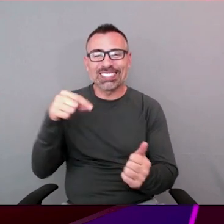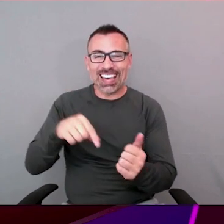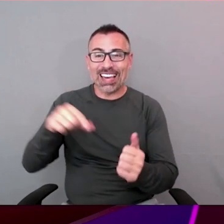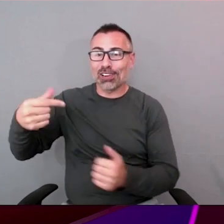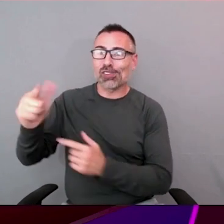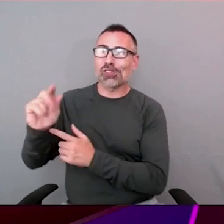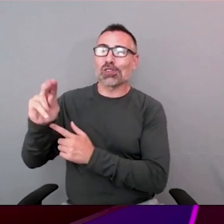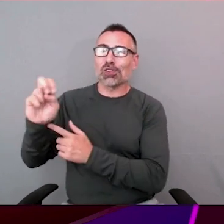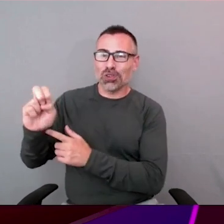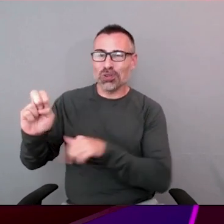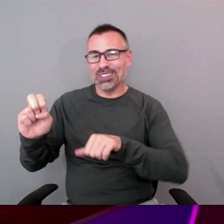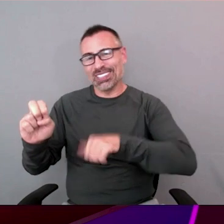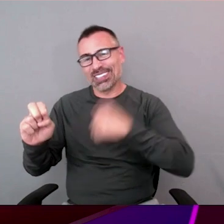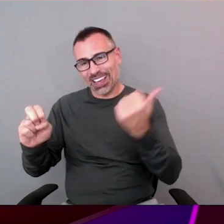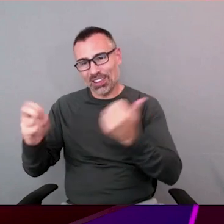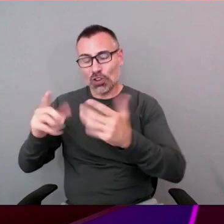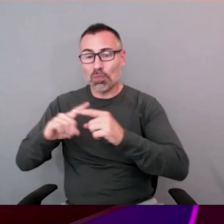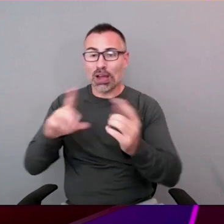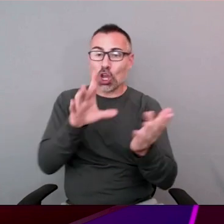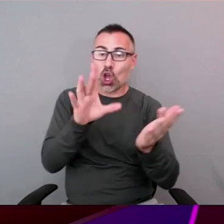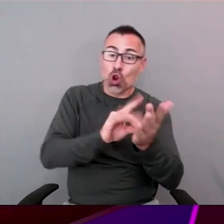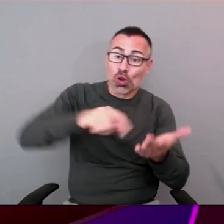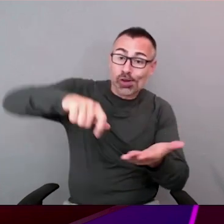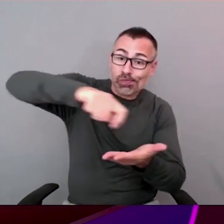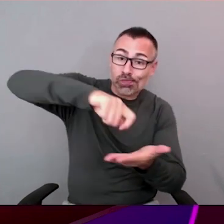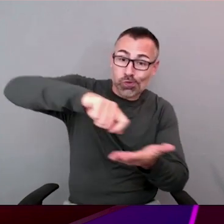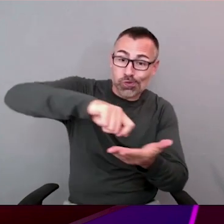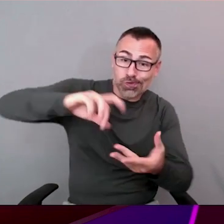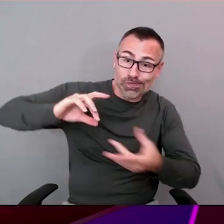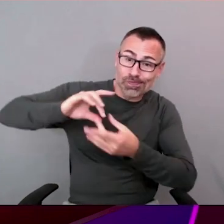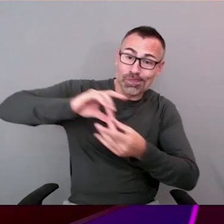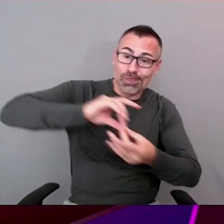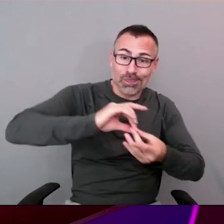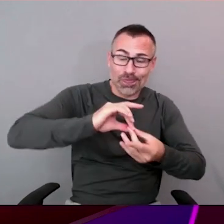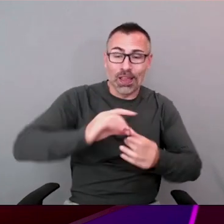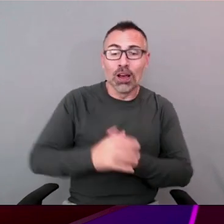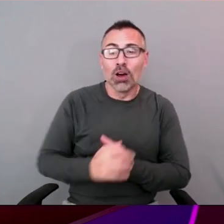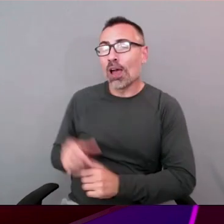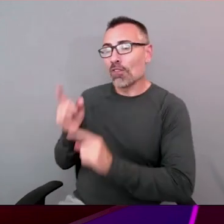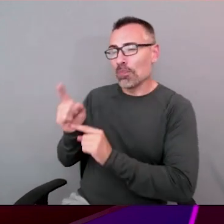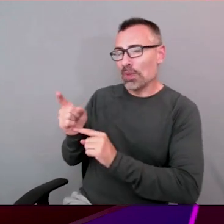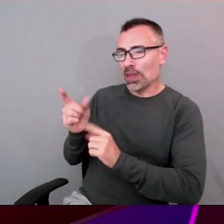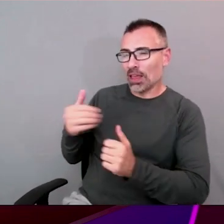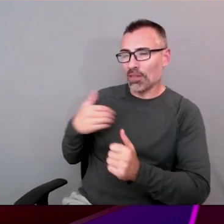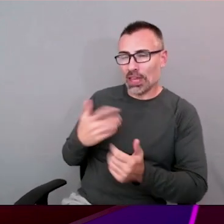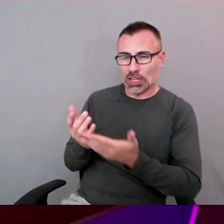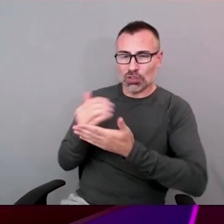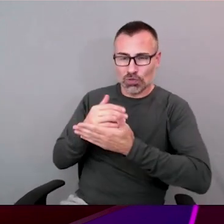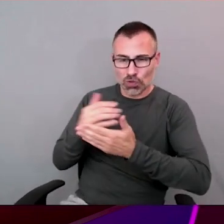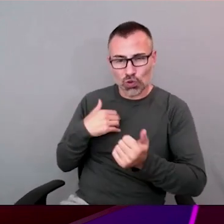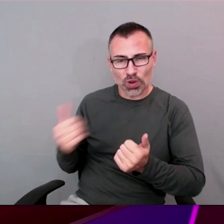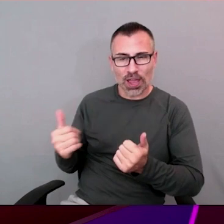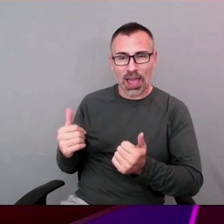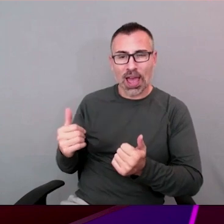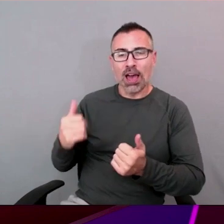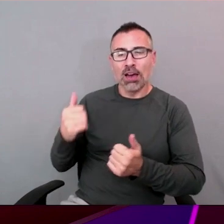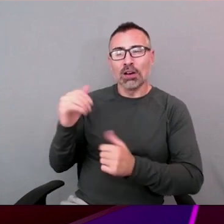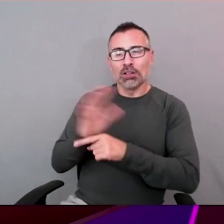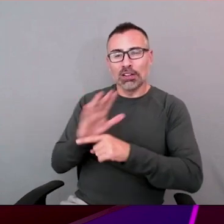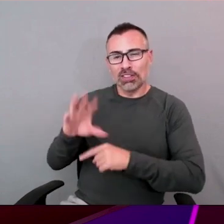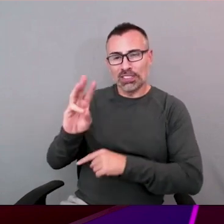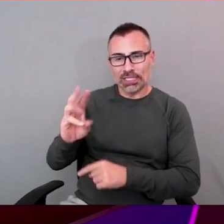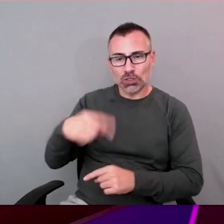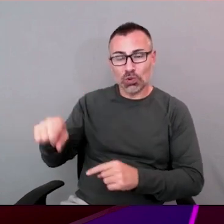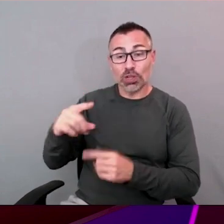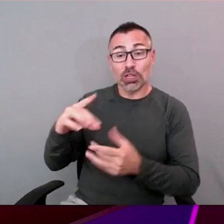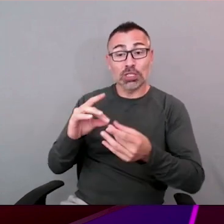just ignore that one. So, all right, so we have about a minute left, and there's a review, and then also you have episode 6, where you start to talk about practice and